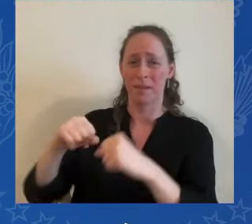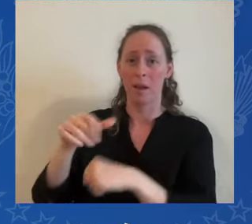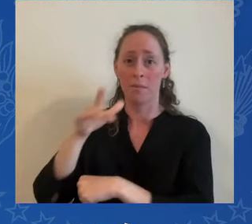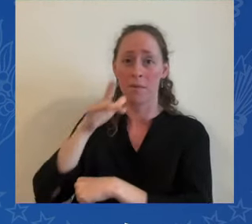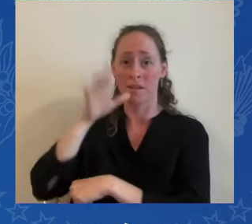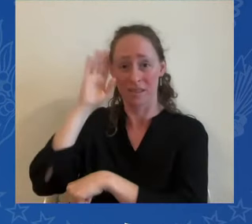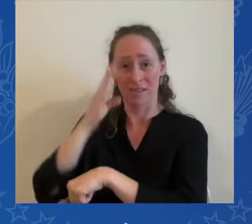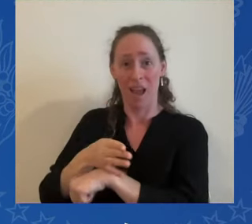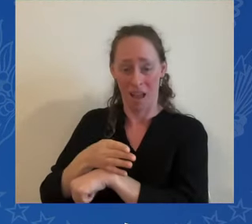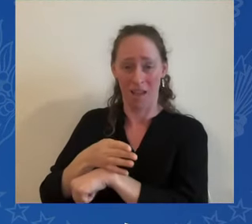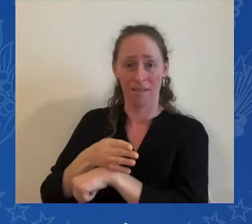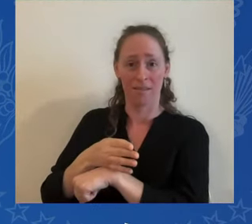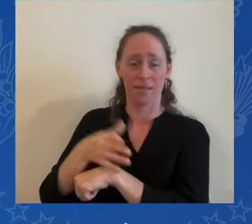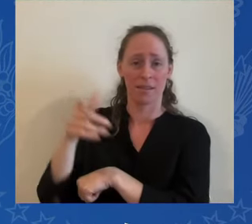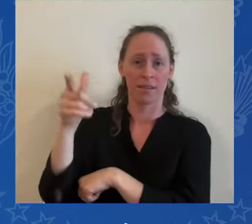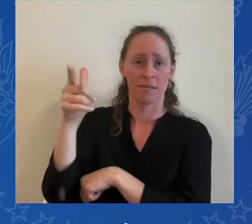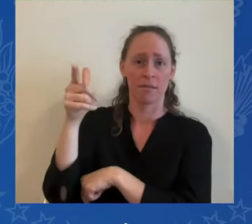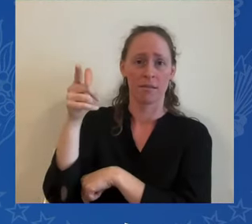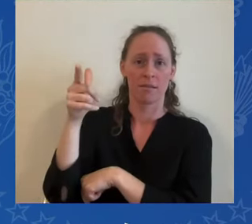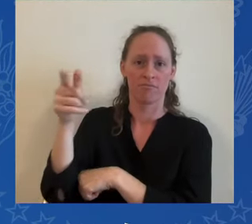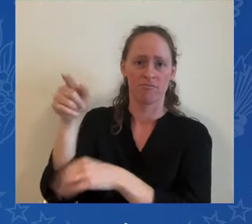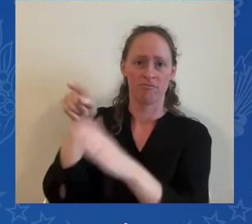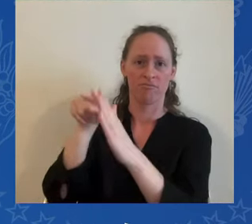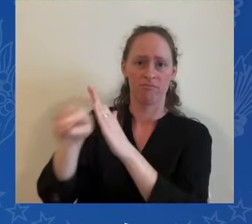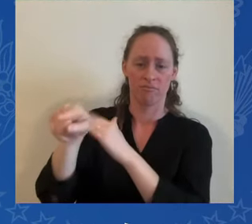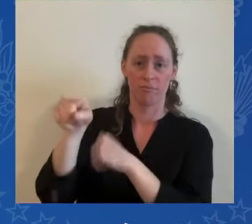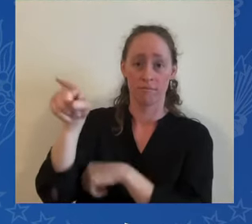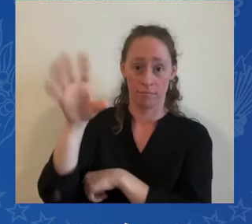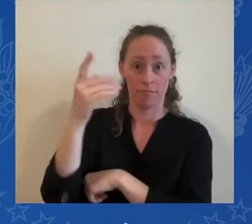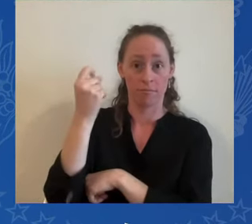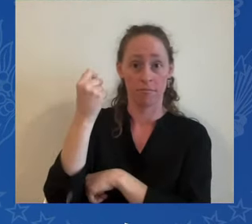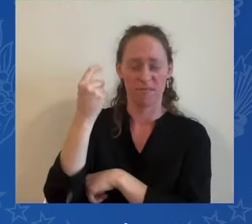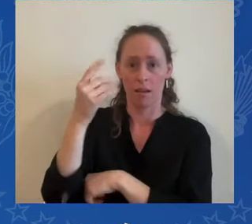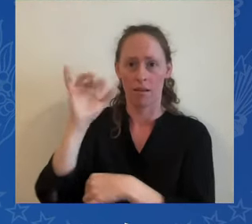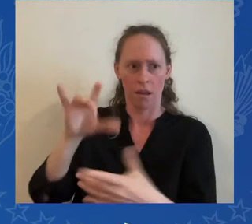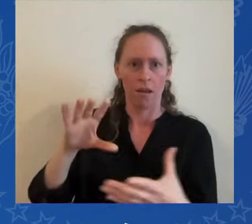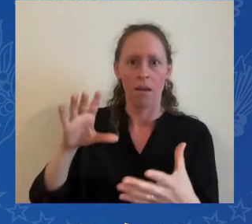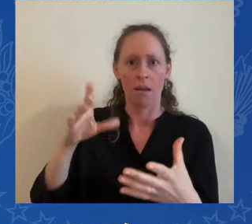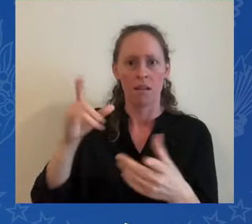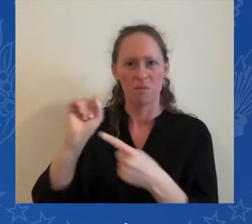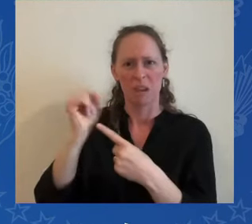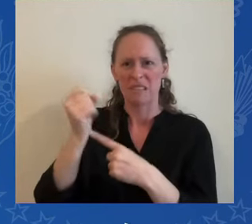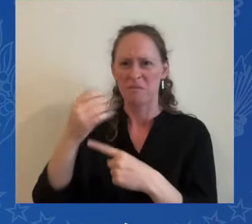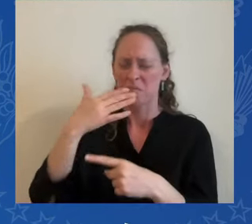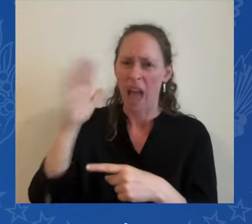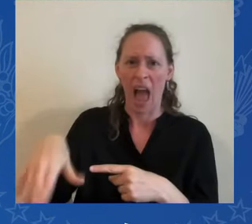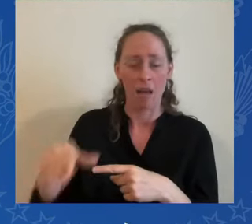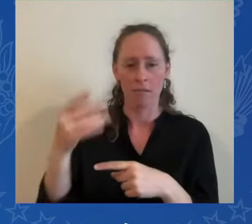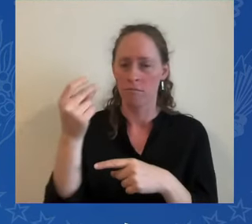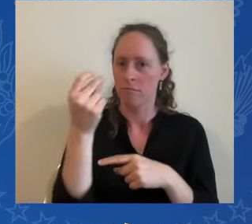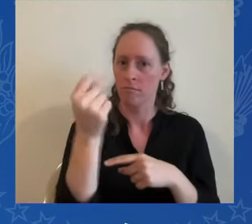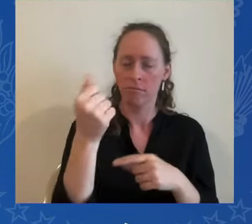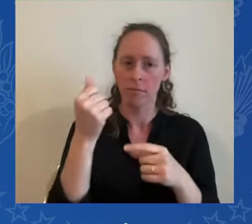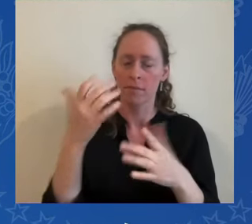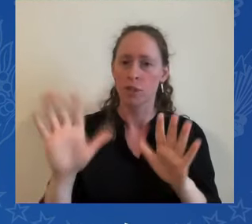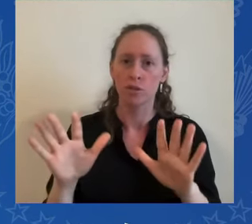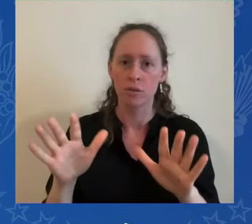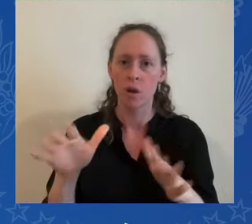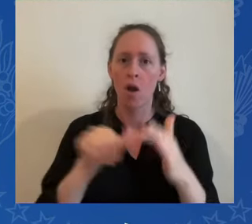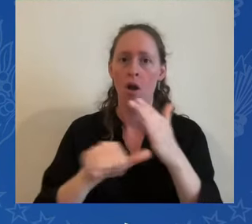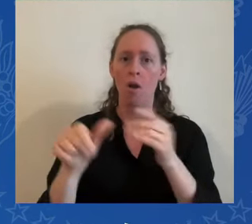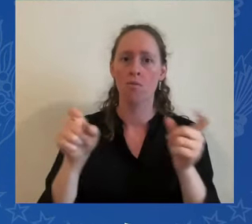begun. Together, the officers' poise and valor saved lives, and officers Rivera and Mora's sacrifice will never be